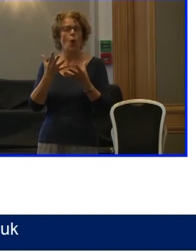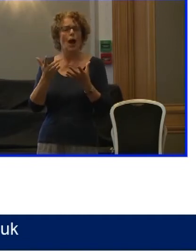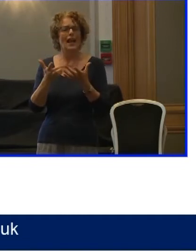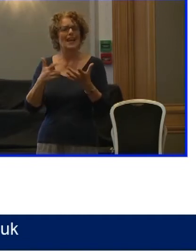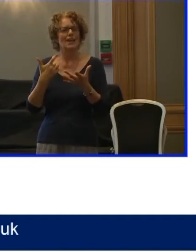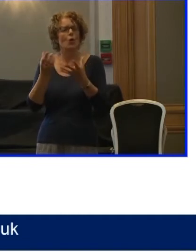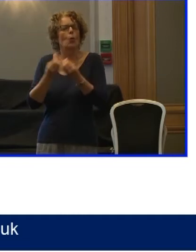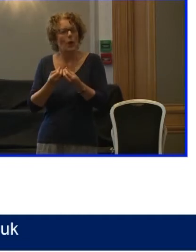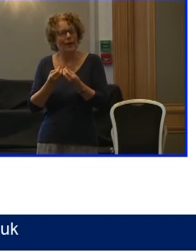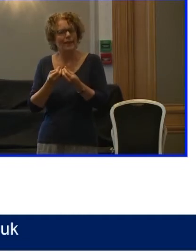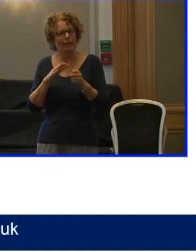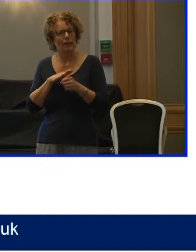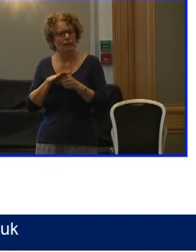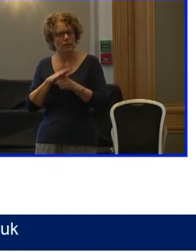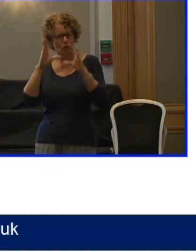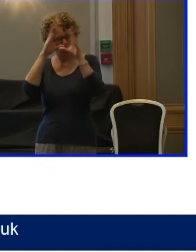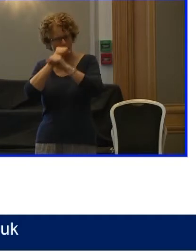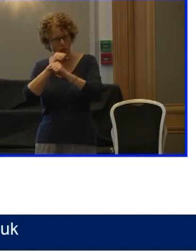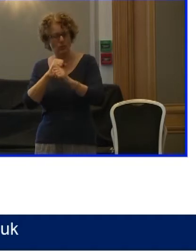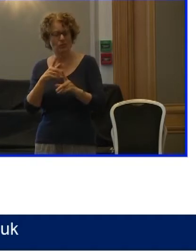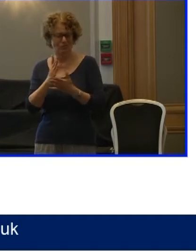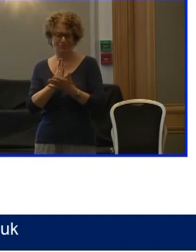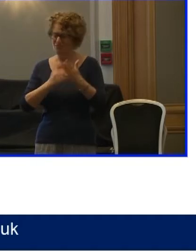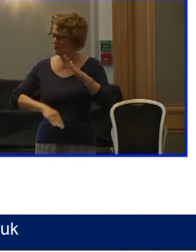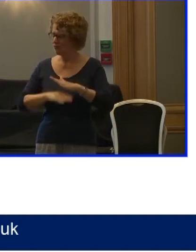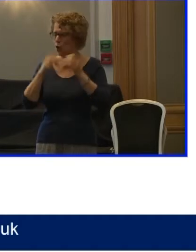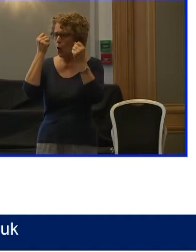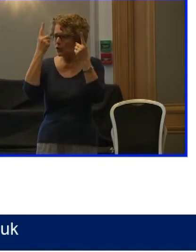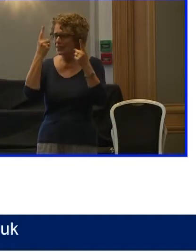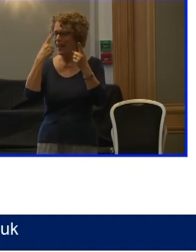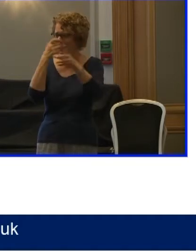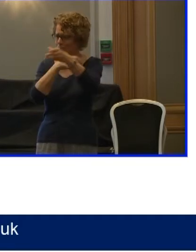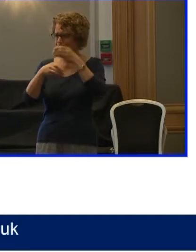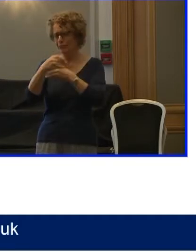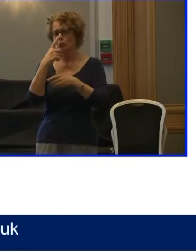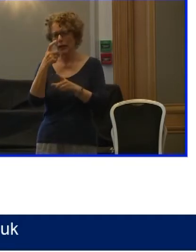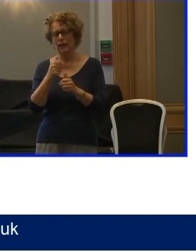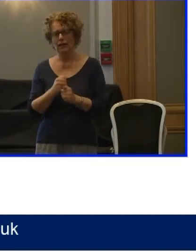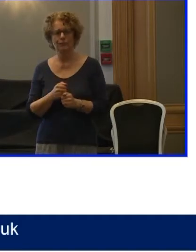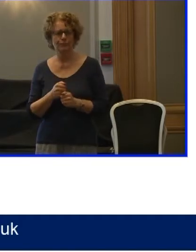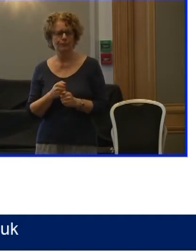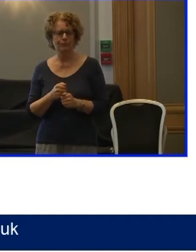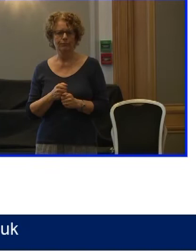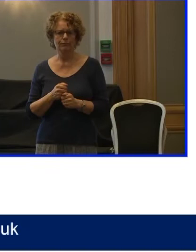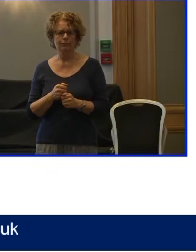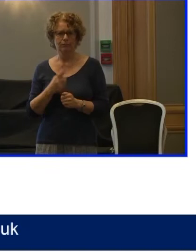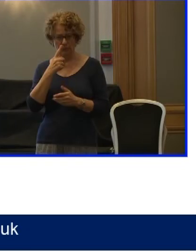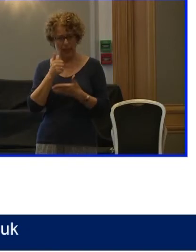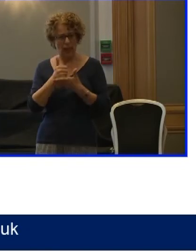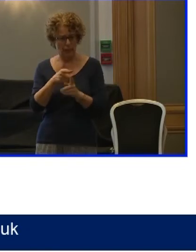they really understand from an innate living point of view what the caller is going through and was able to help